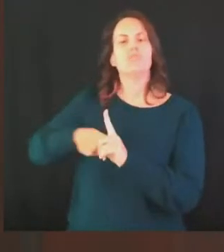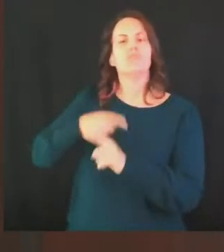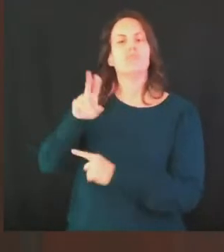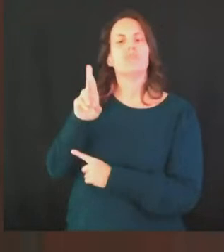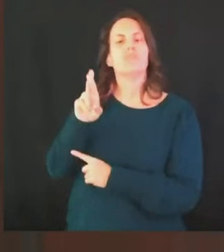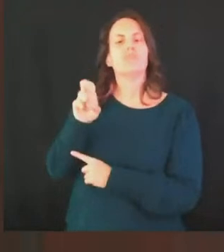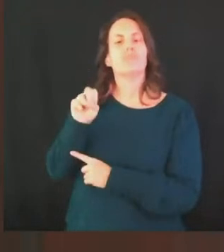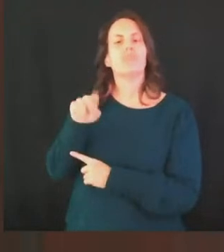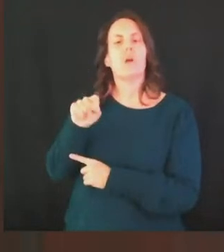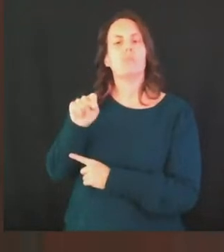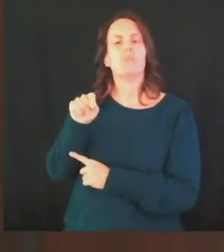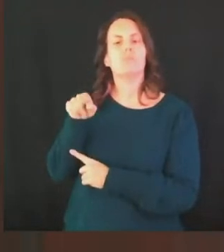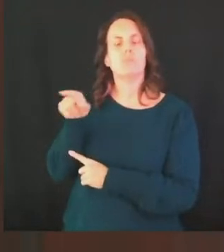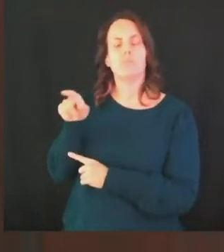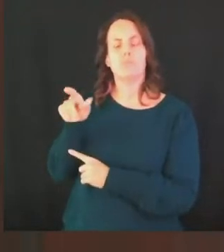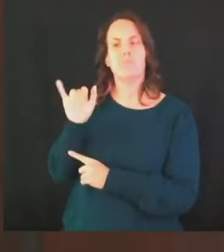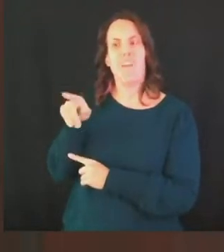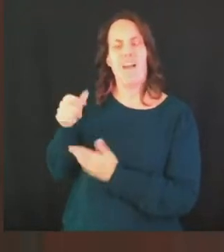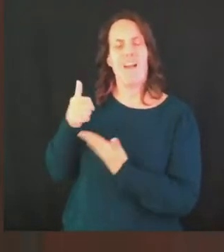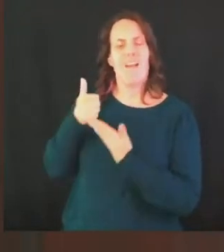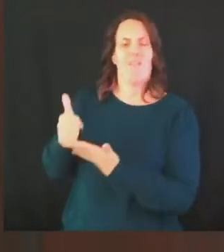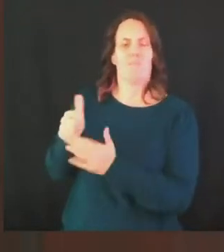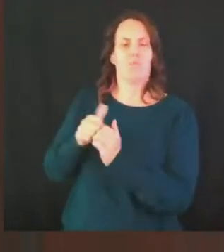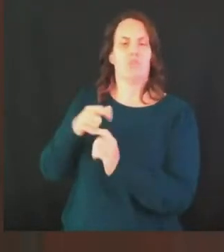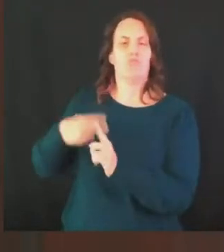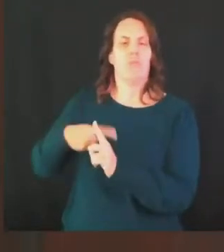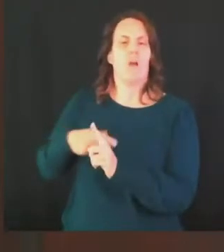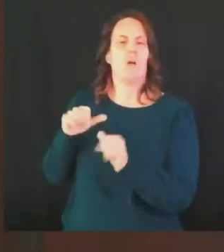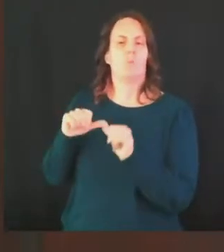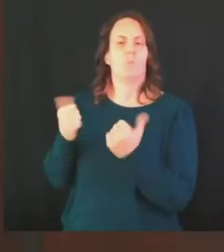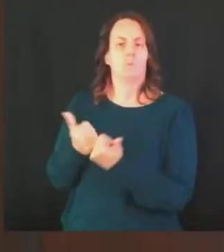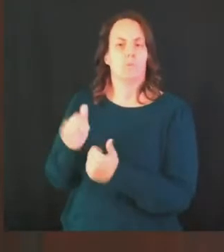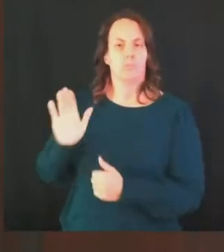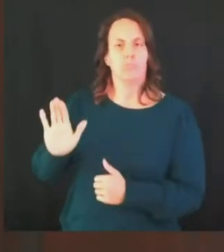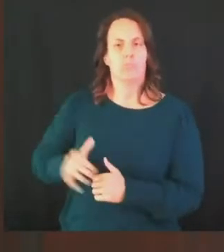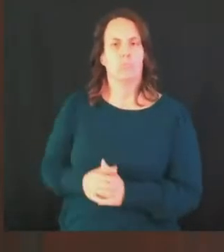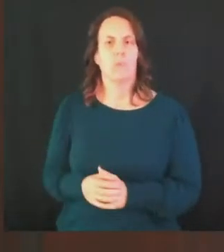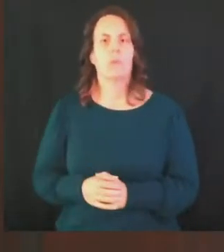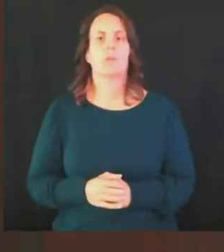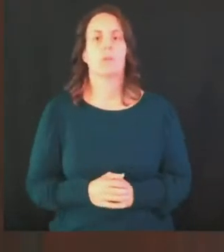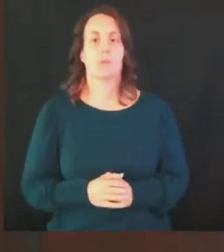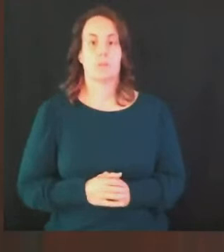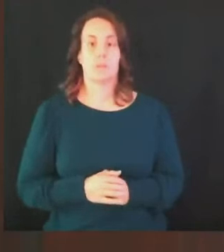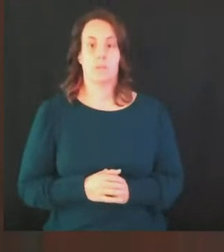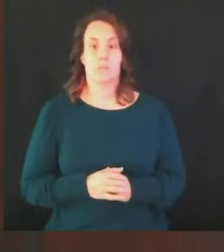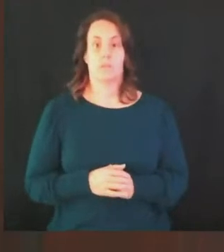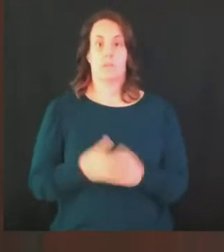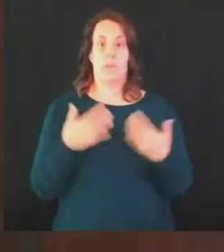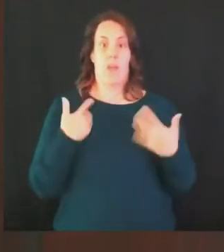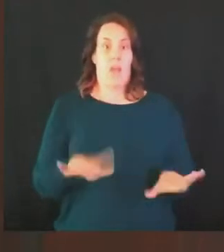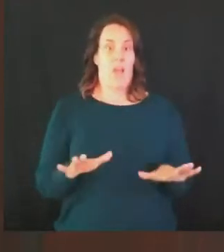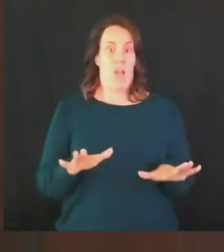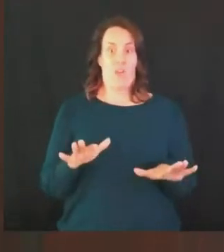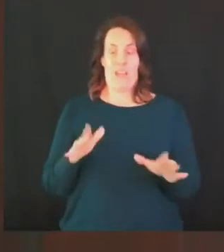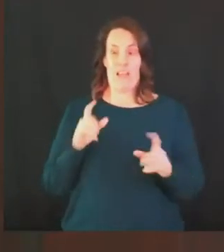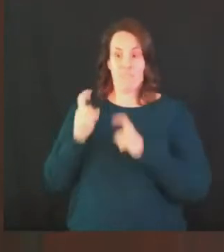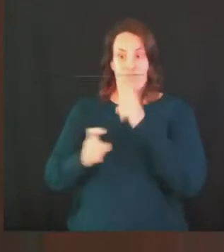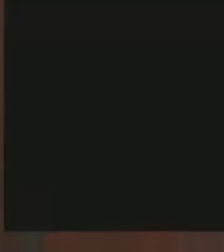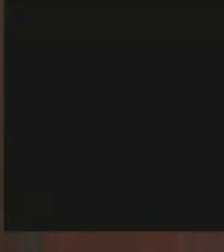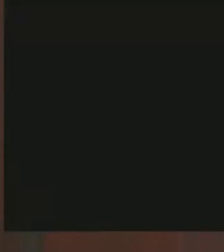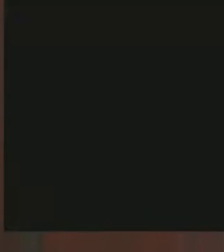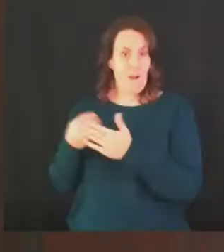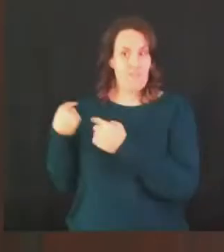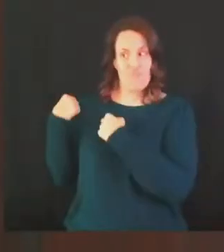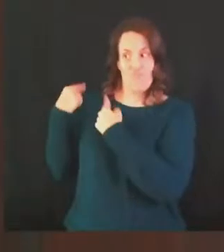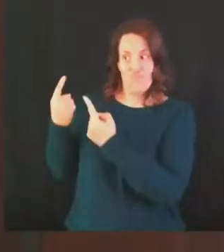allocated that has helped nearly 10,000 households so far. And another $10 million will go to the